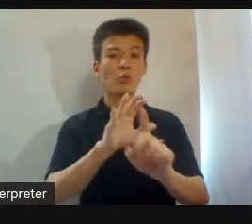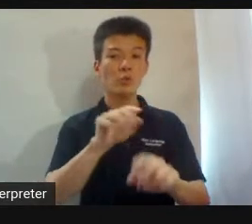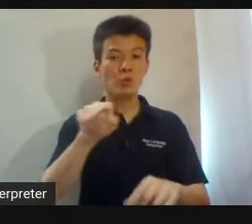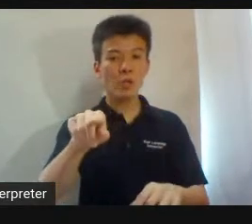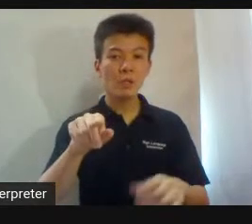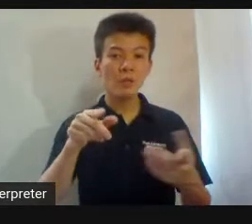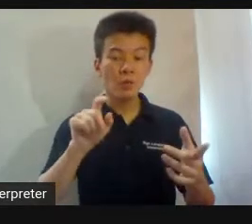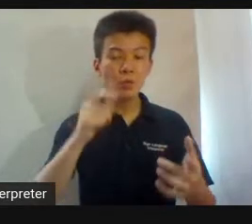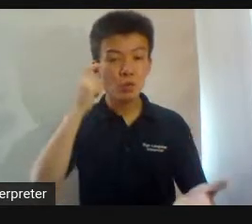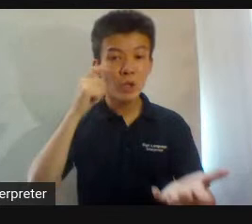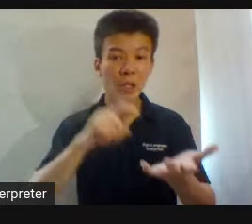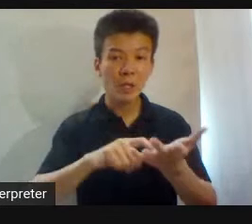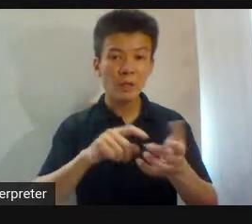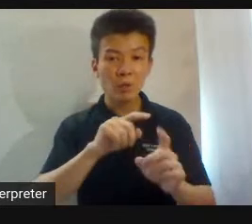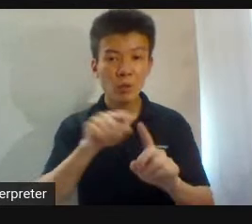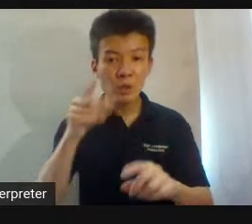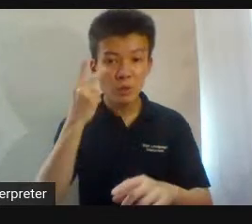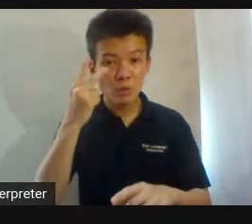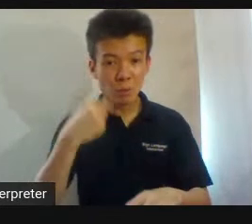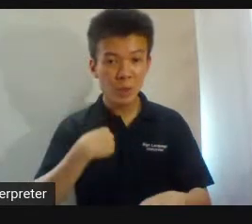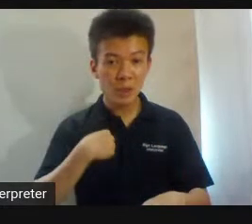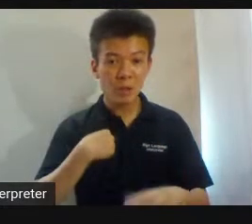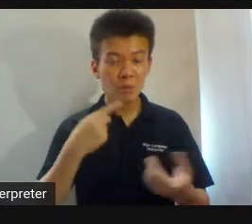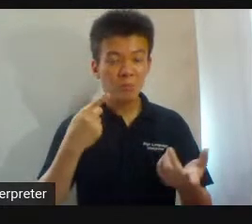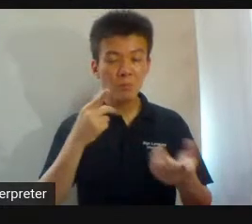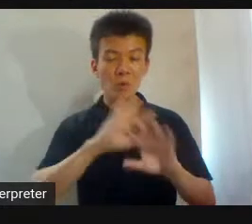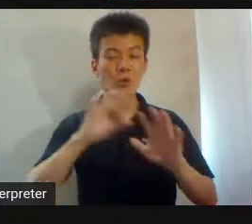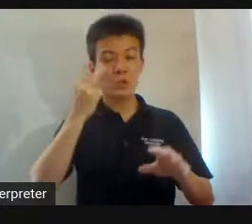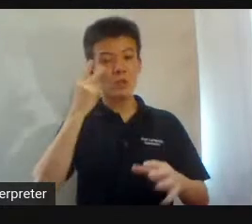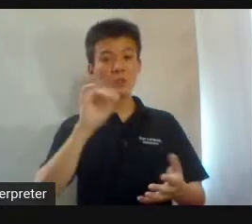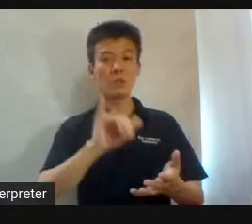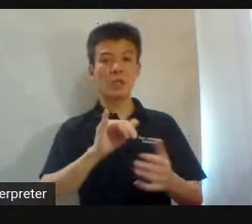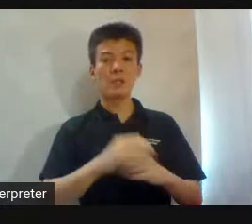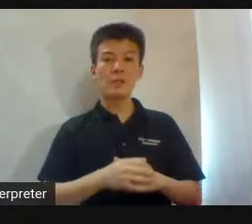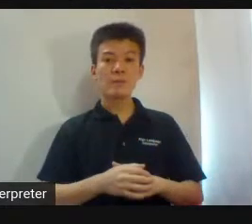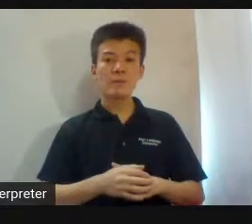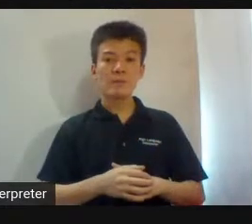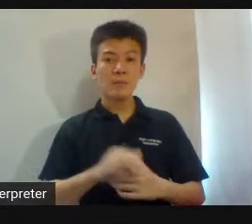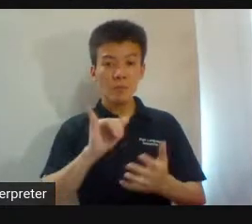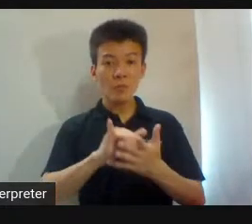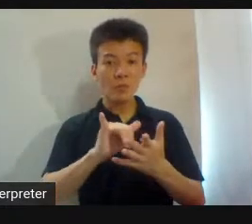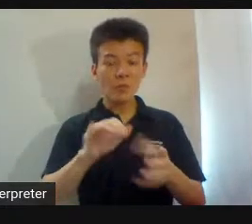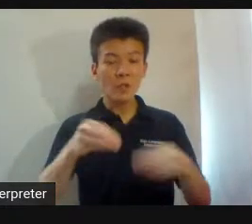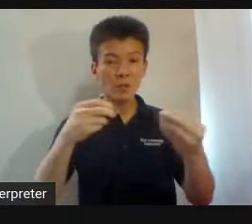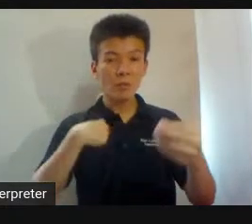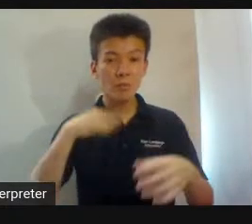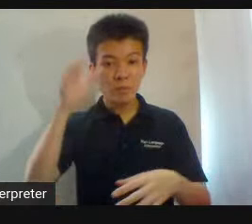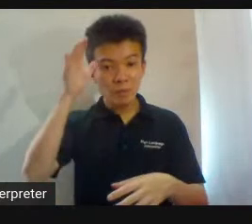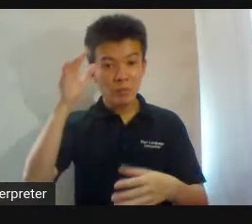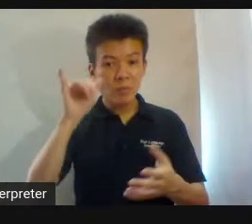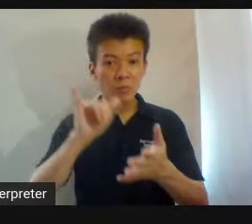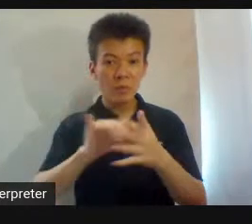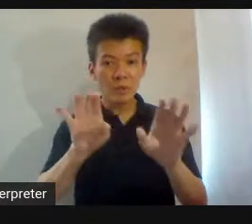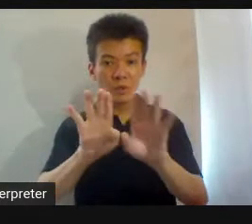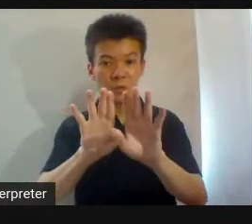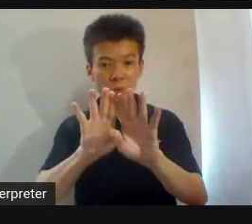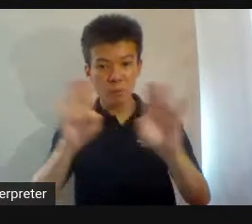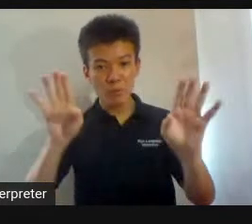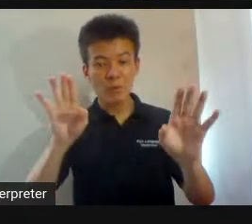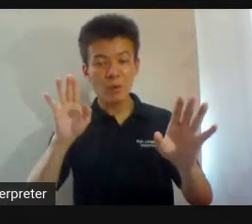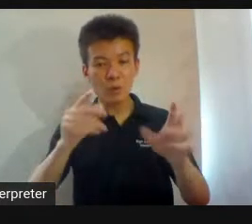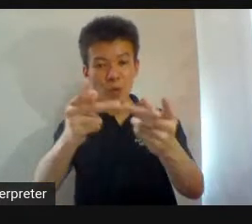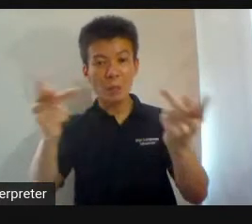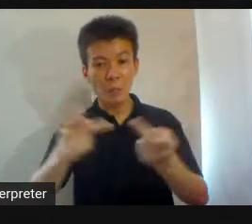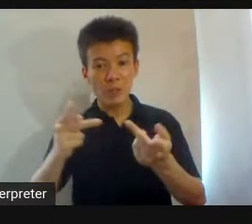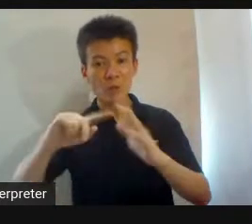to recognize that when he saw me, he didn't see that, yeah, and that gave him a opening and a place to begin